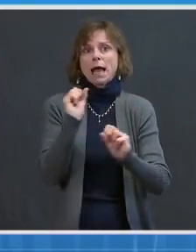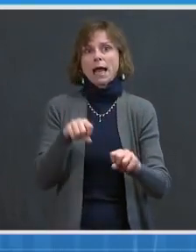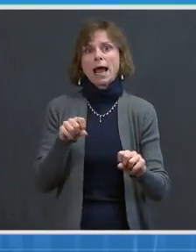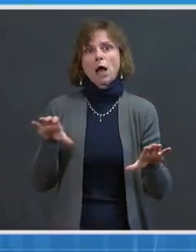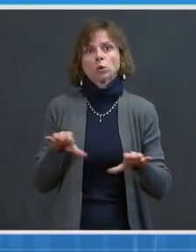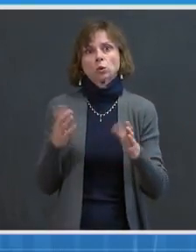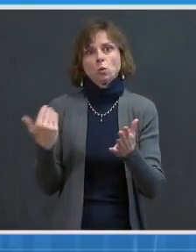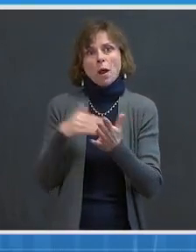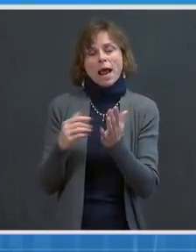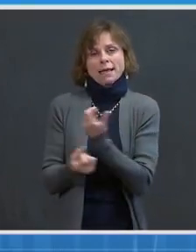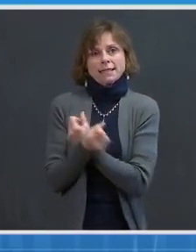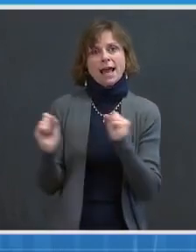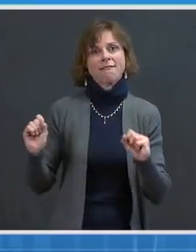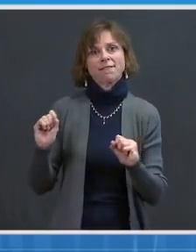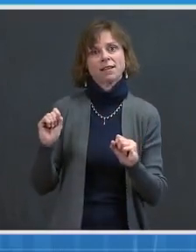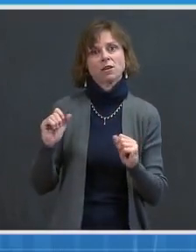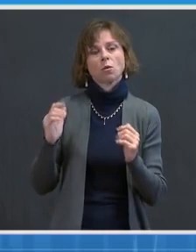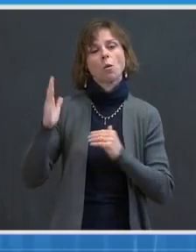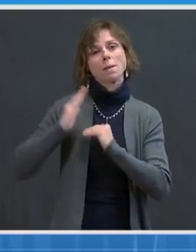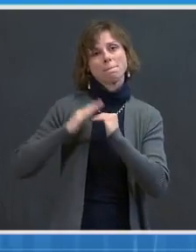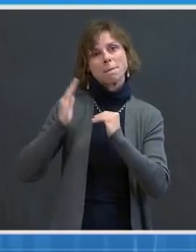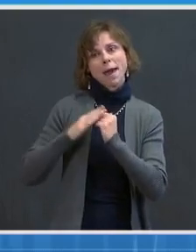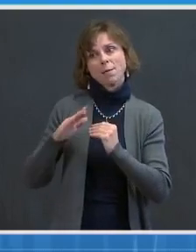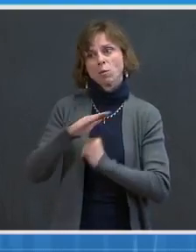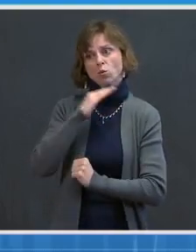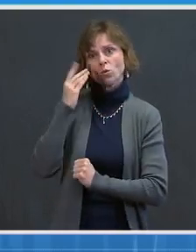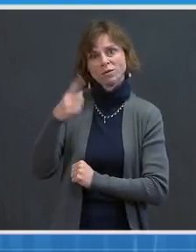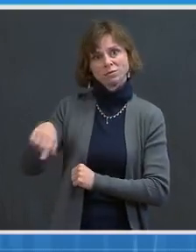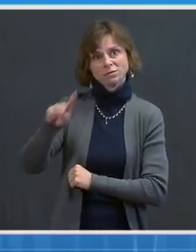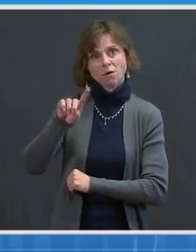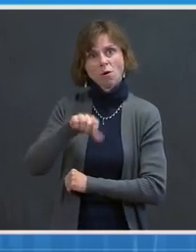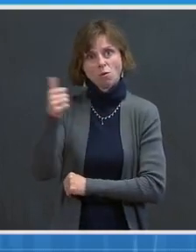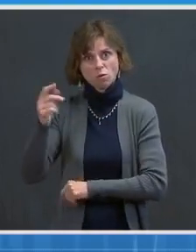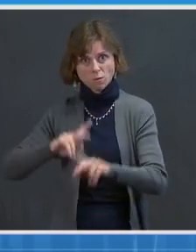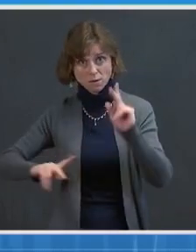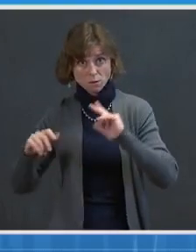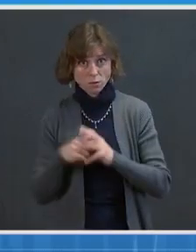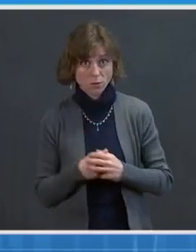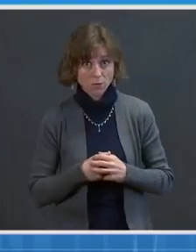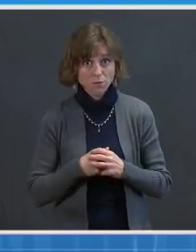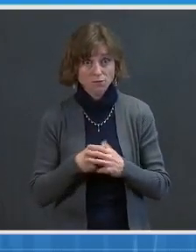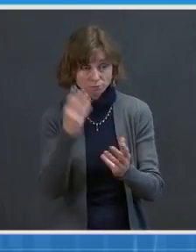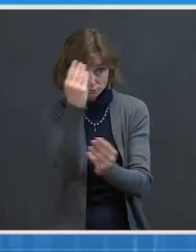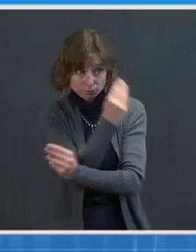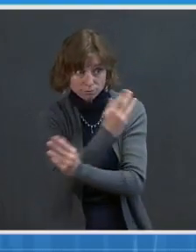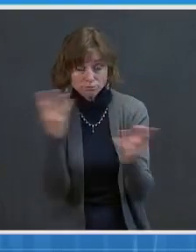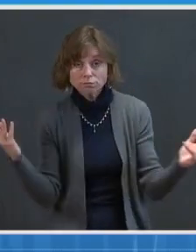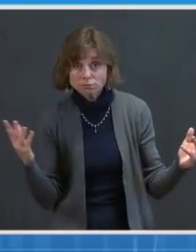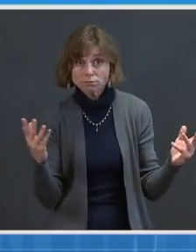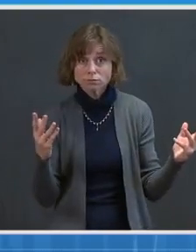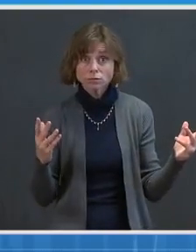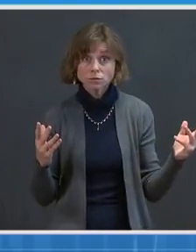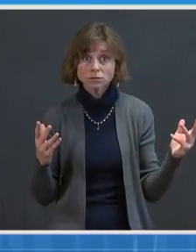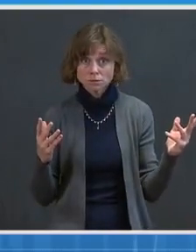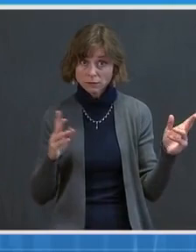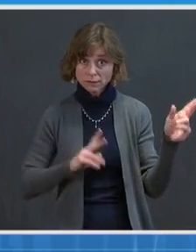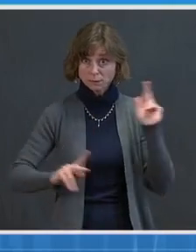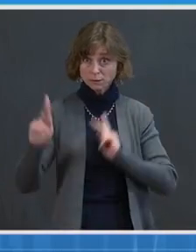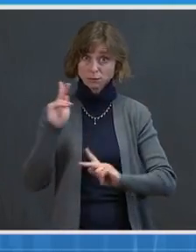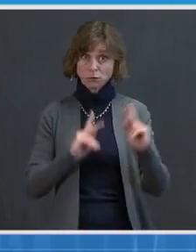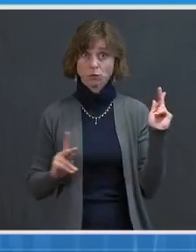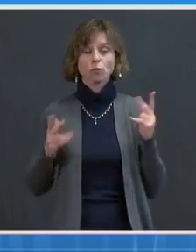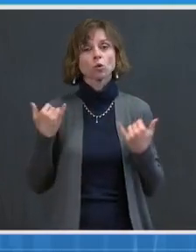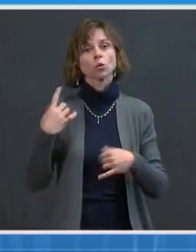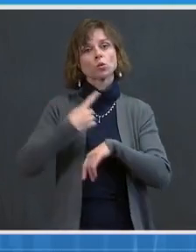themselves and others. To help this important information out to the medical community and to the public, today, the Journal